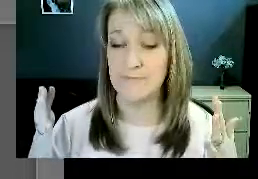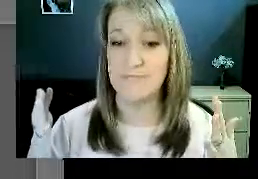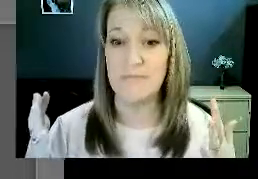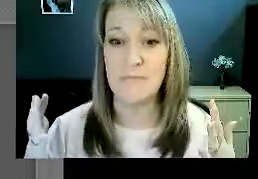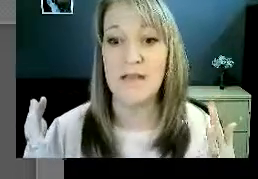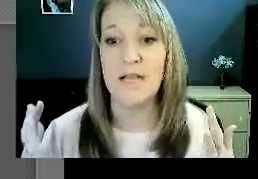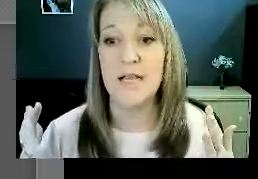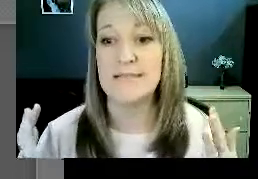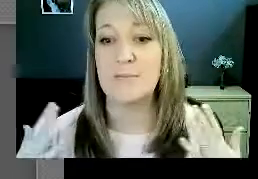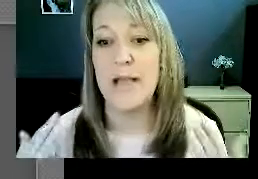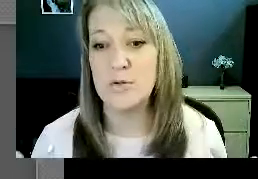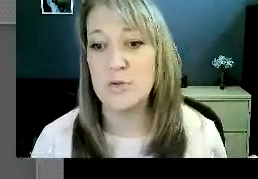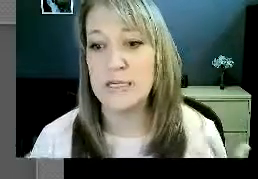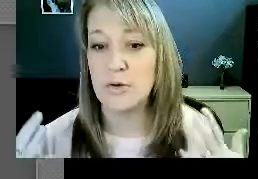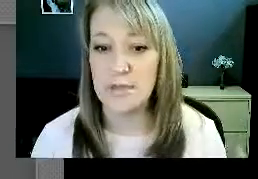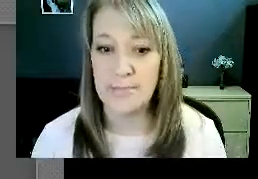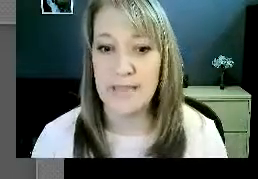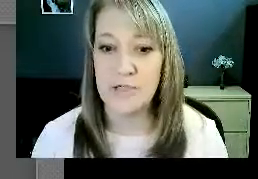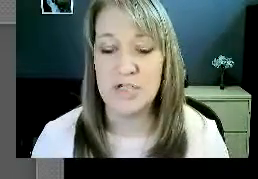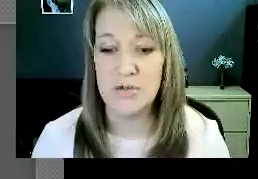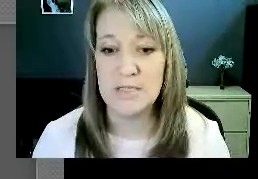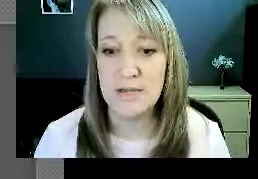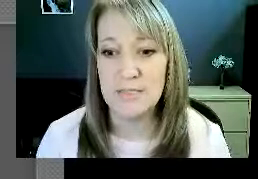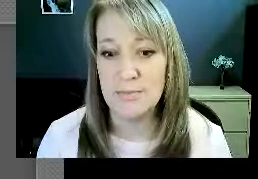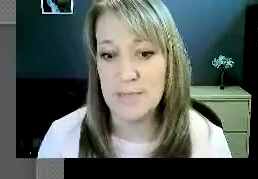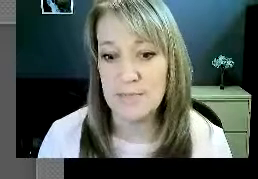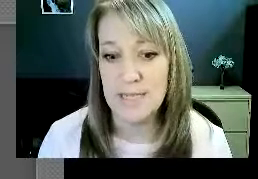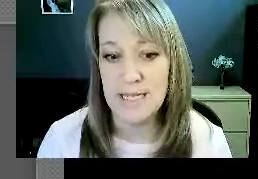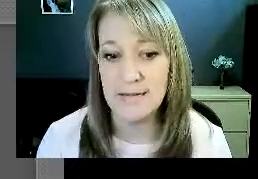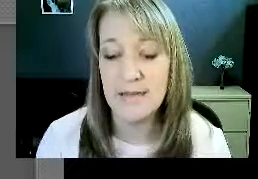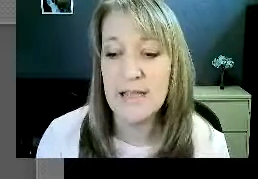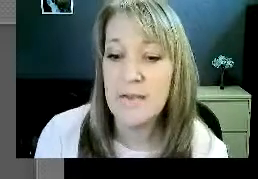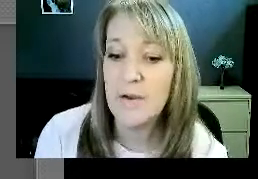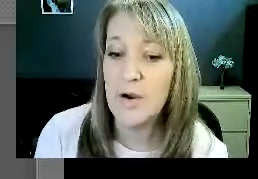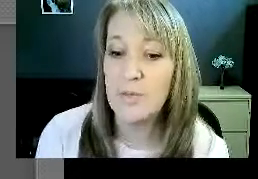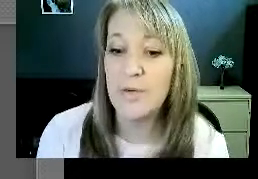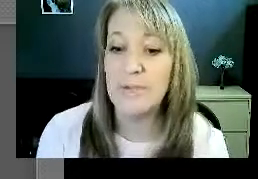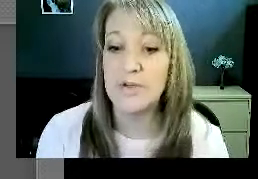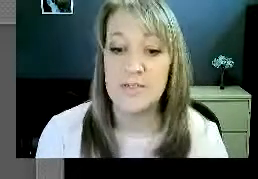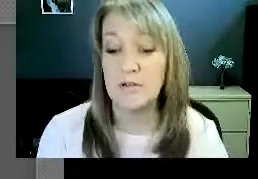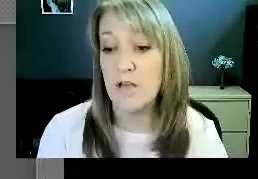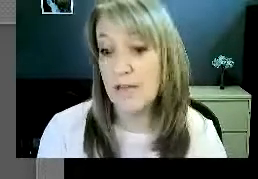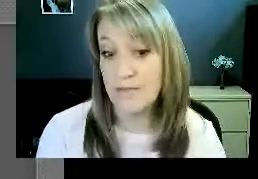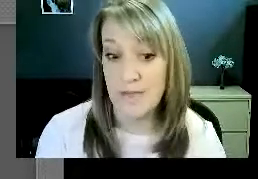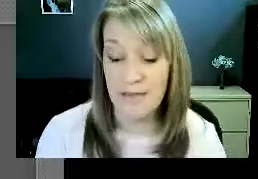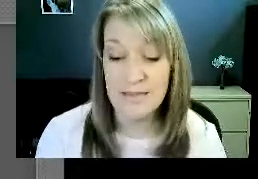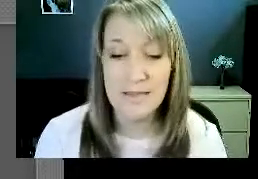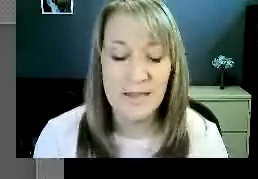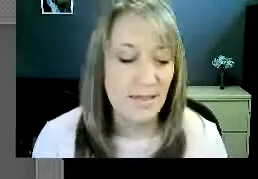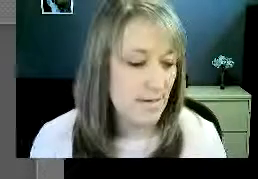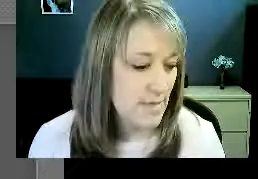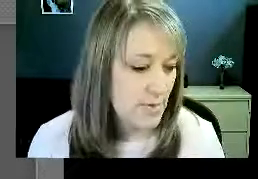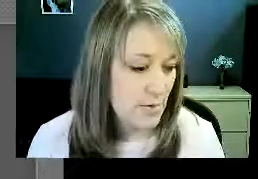factor. It's a boundary or limit that shows how something must be done. There are parameters in a lot of